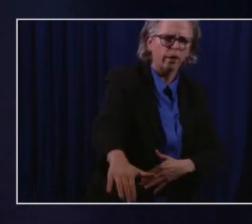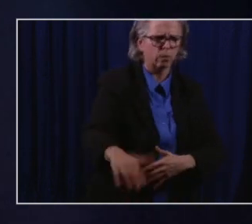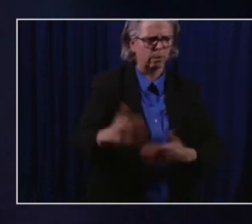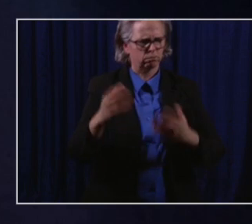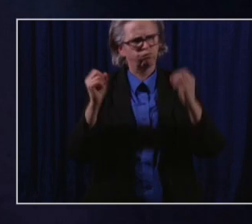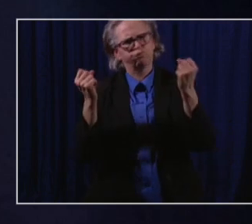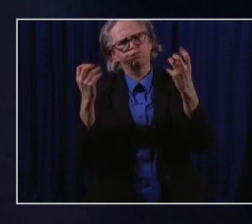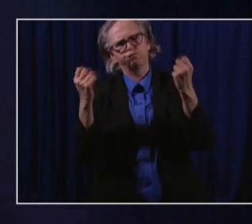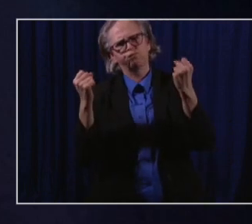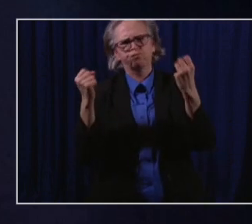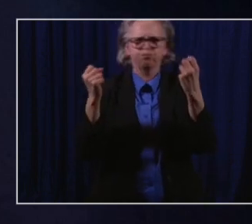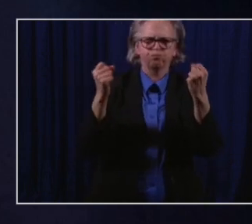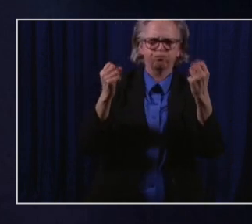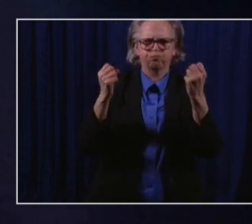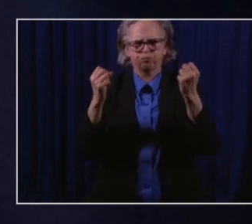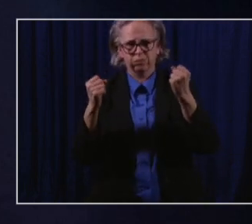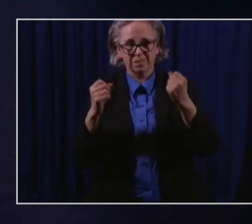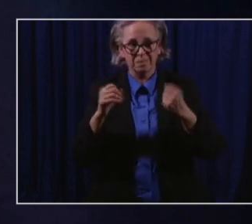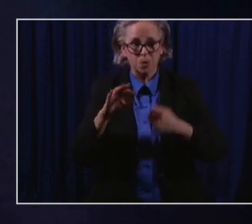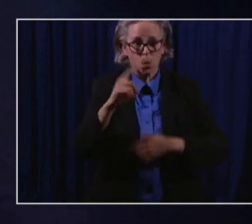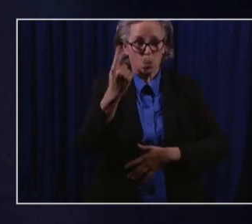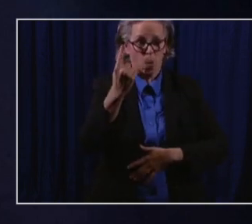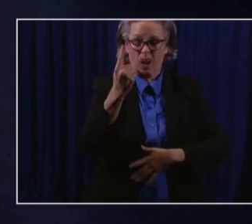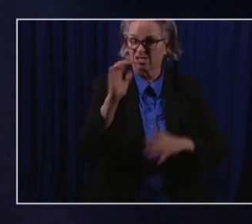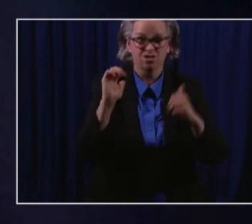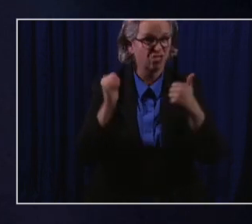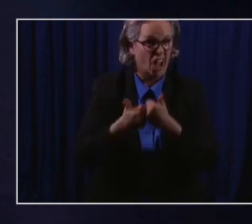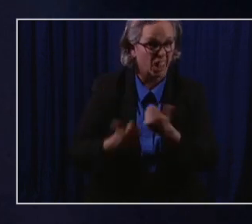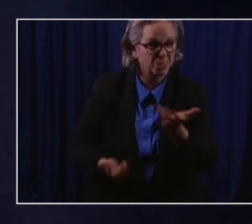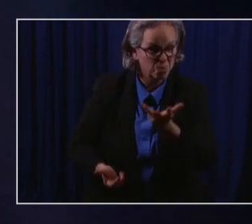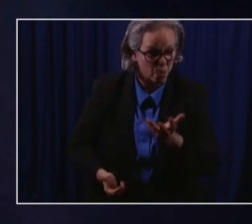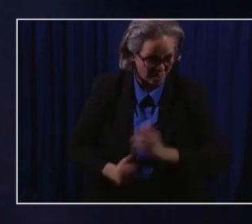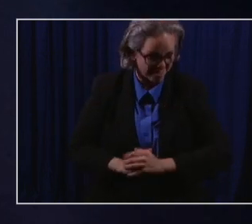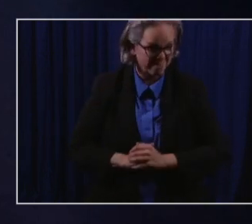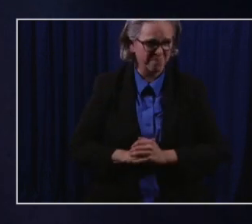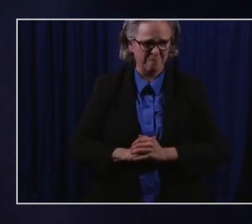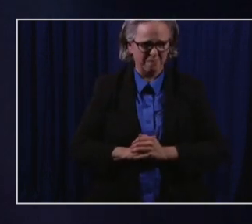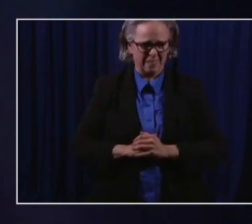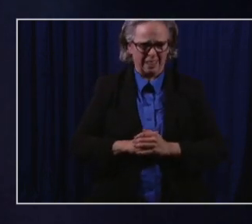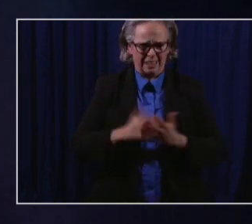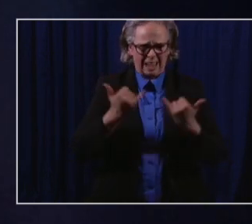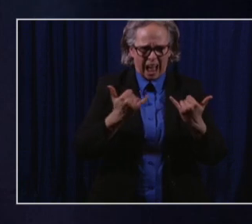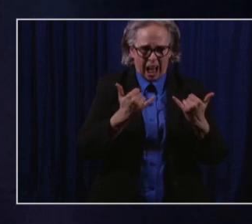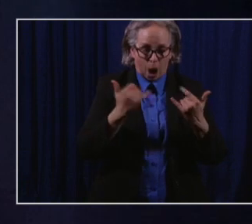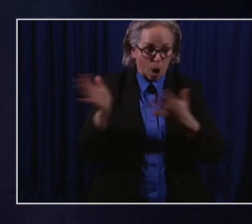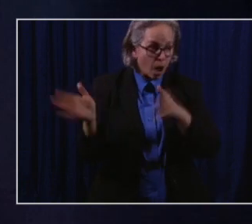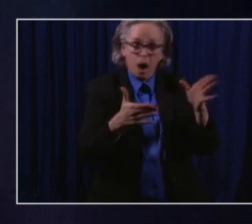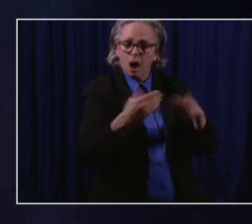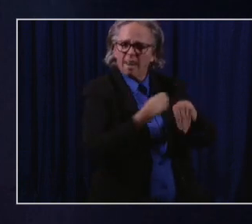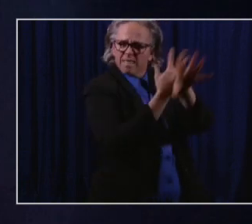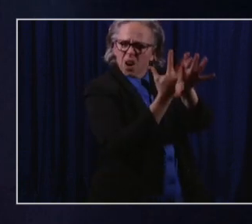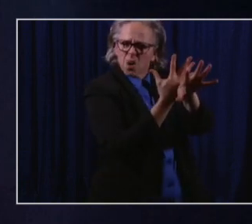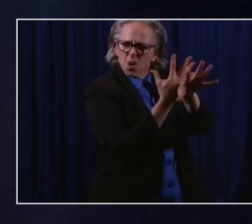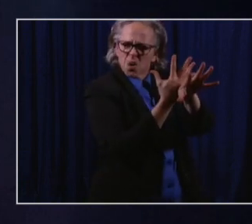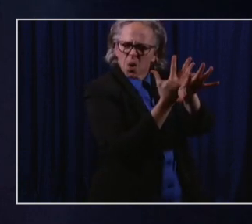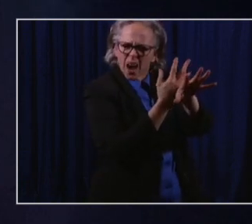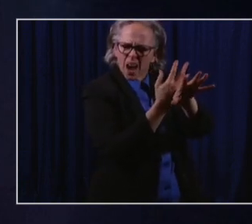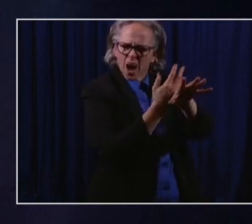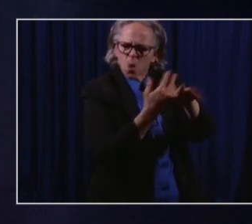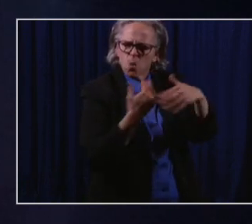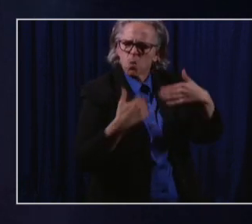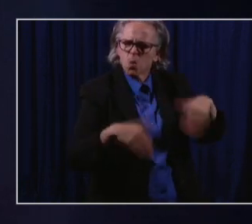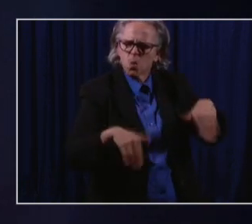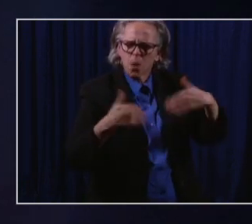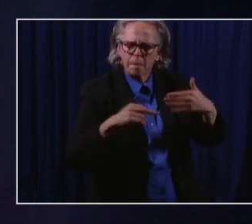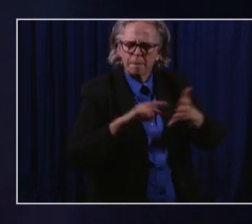of the challenges of being completely virtual since the pandemic has been not having those students